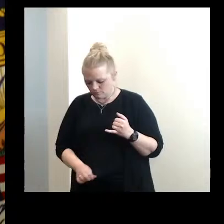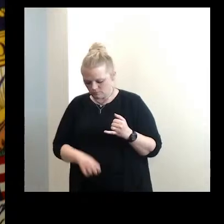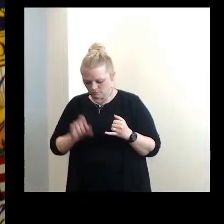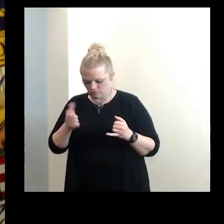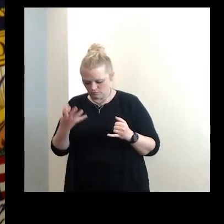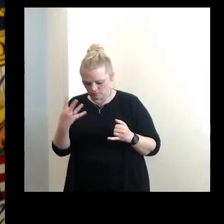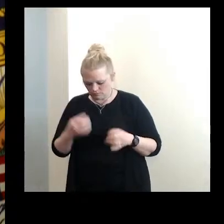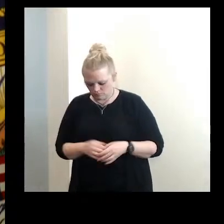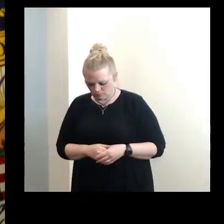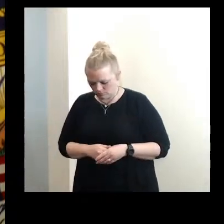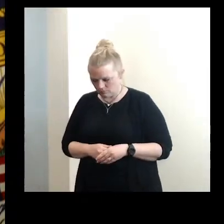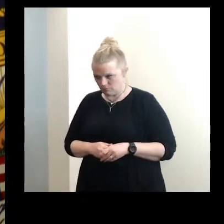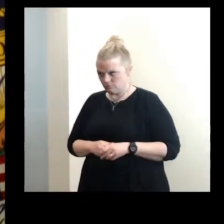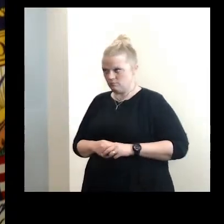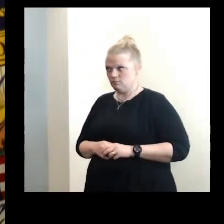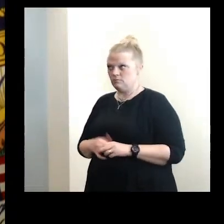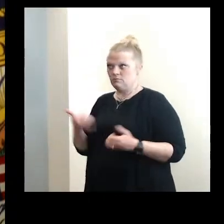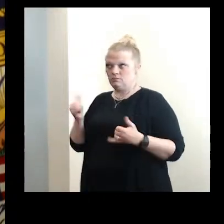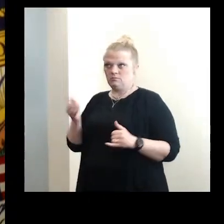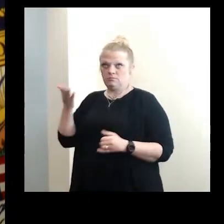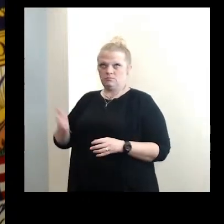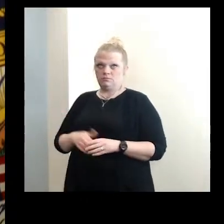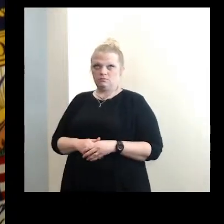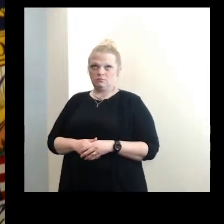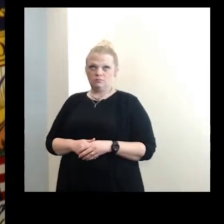4. You still there?